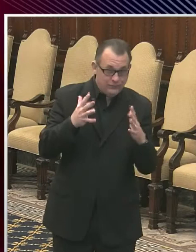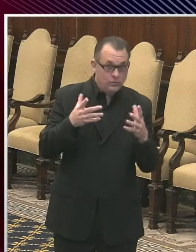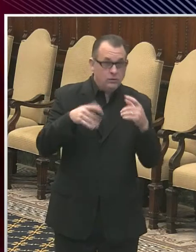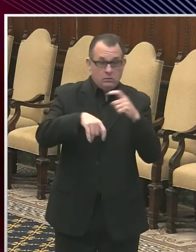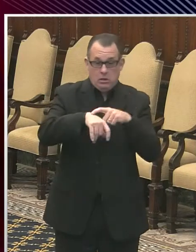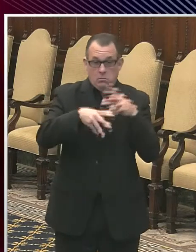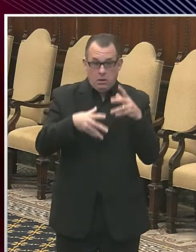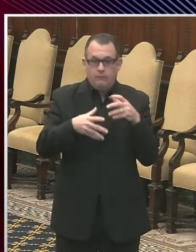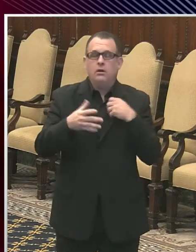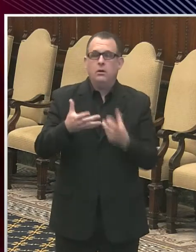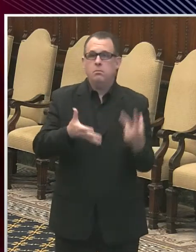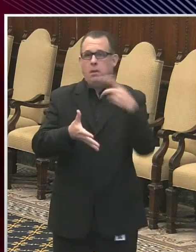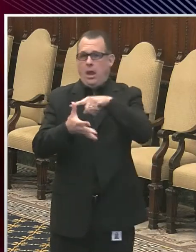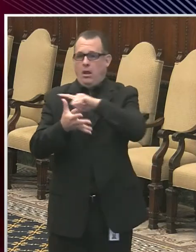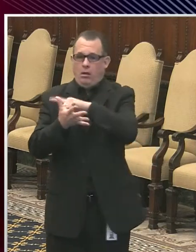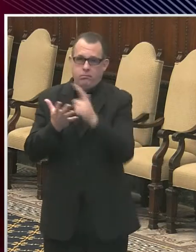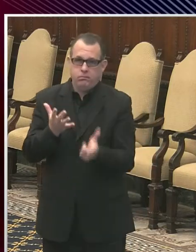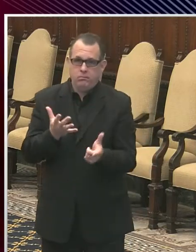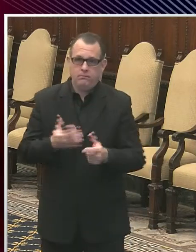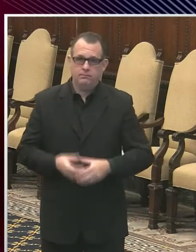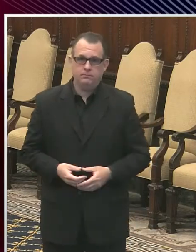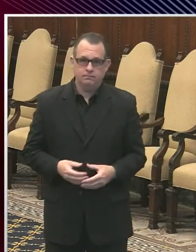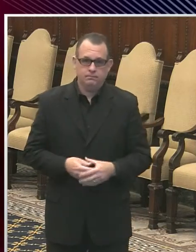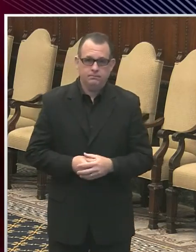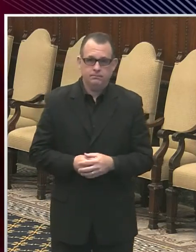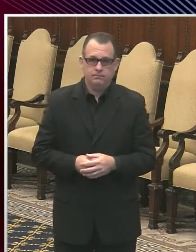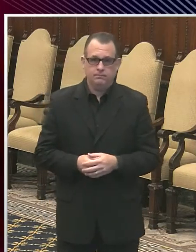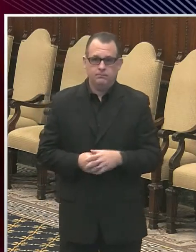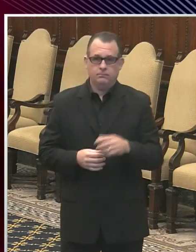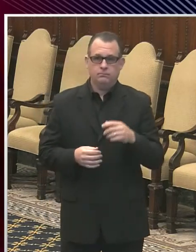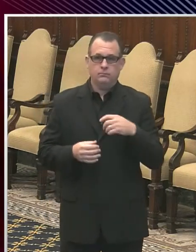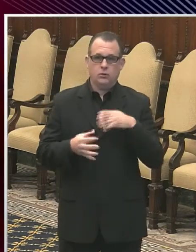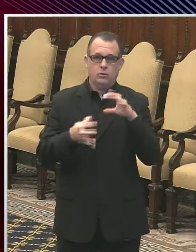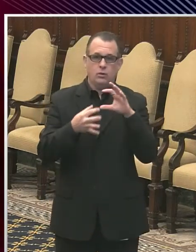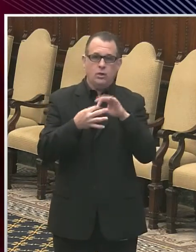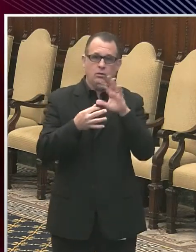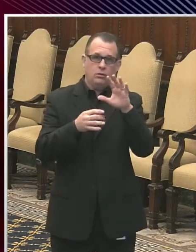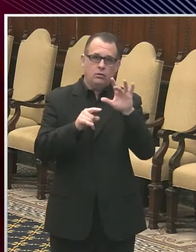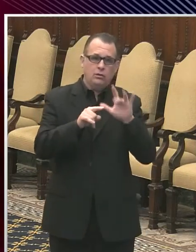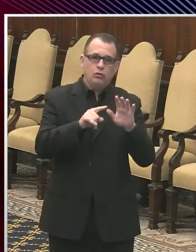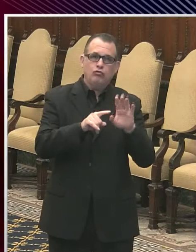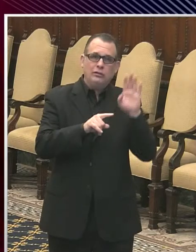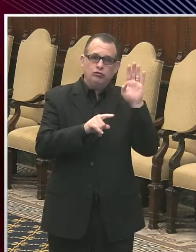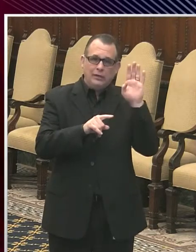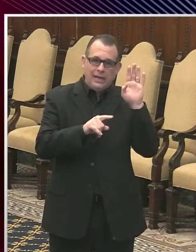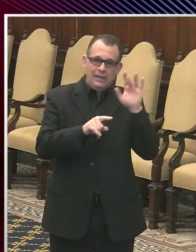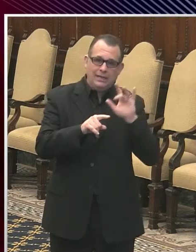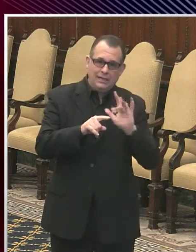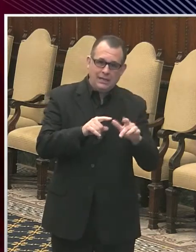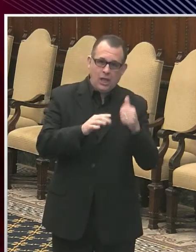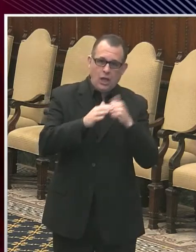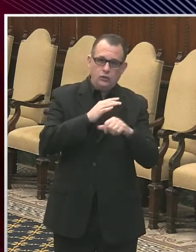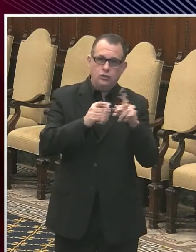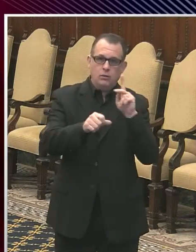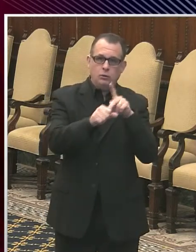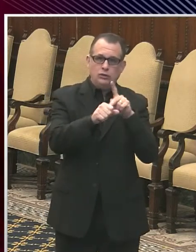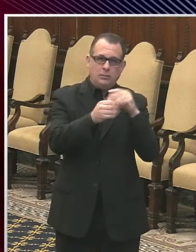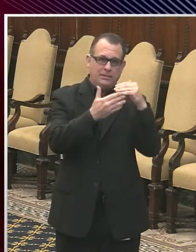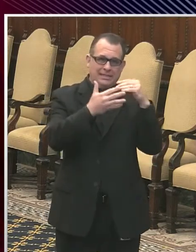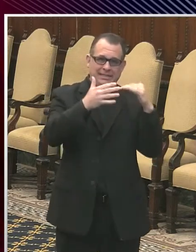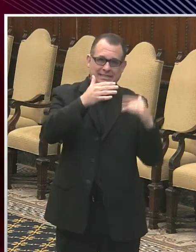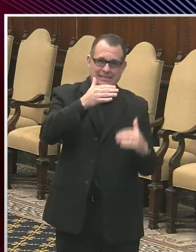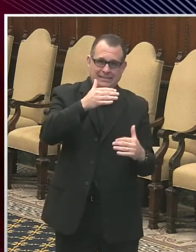time permits. For those who are logged in today, of course, use the raise your hand feature found under the participants